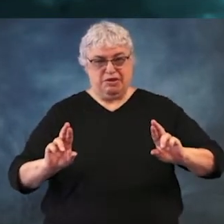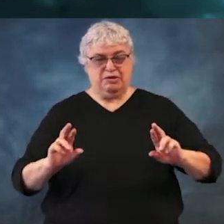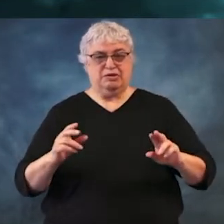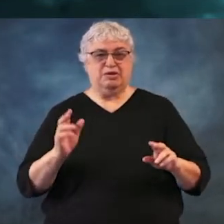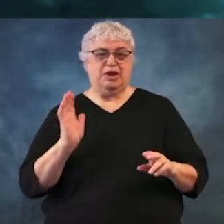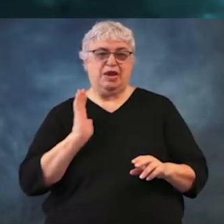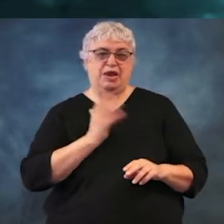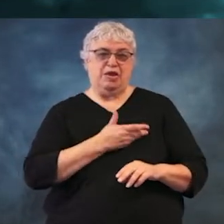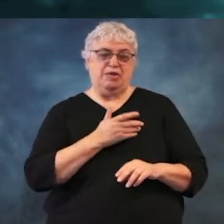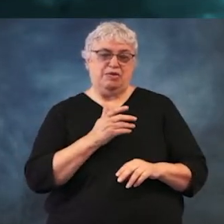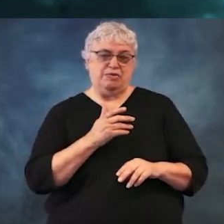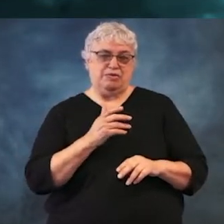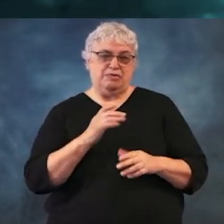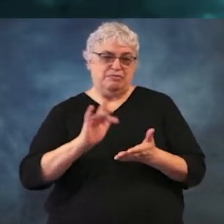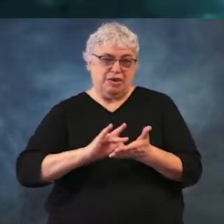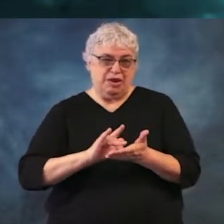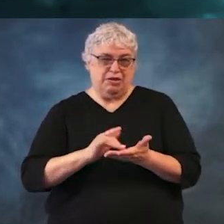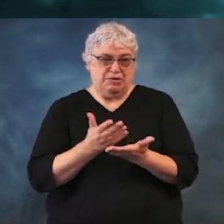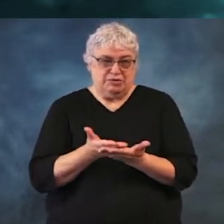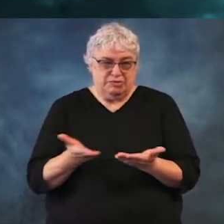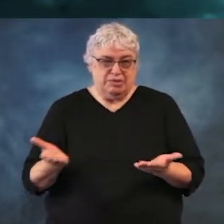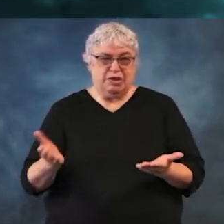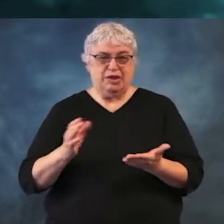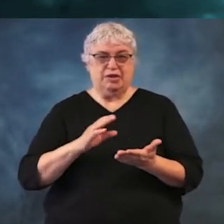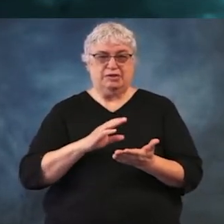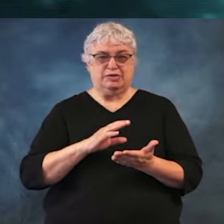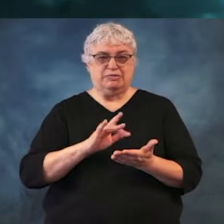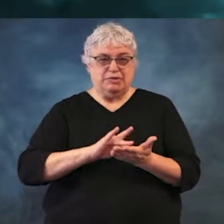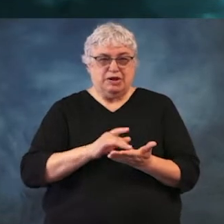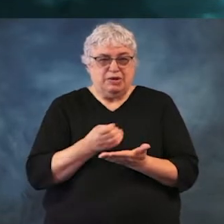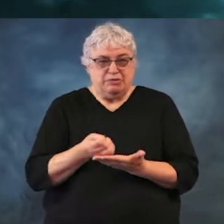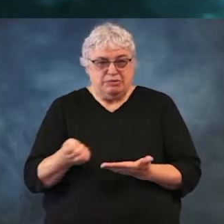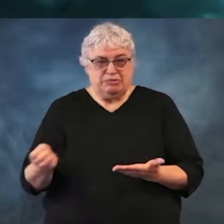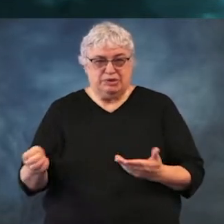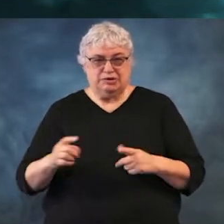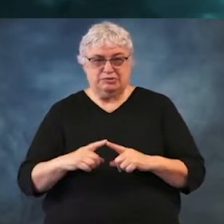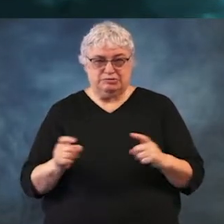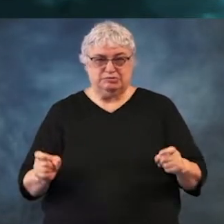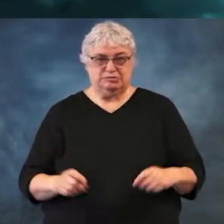our supplies, our medical supplies and equipment and things like that. So,